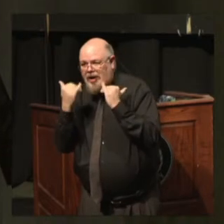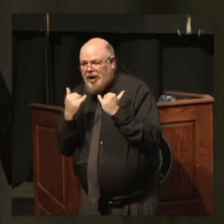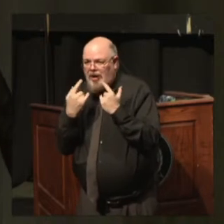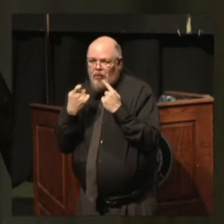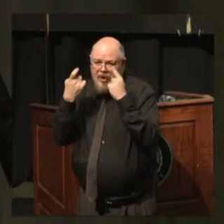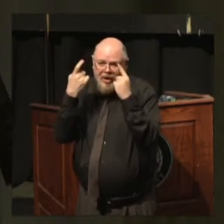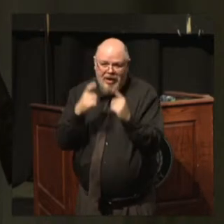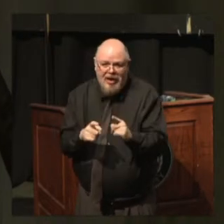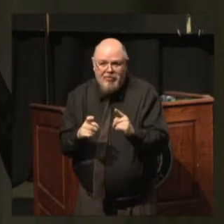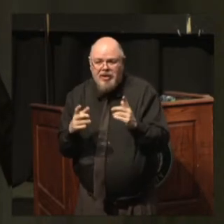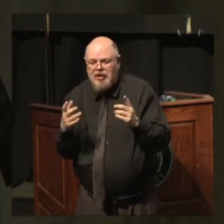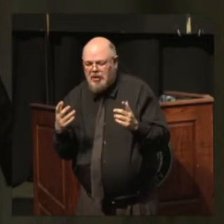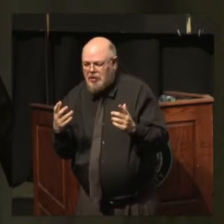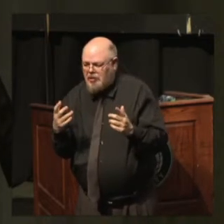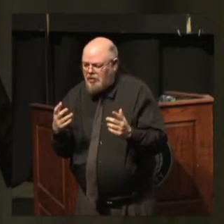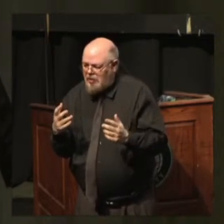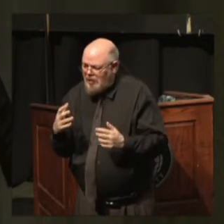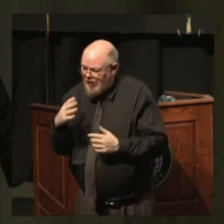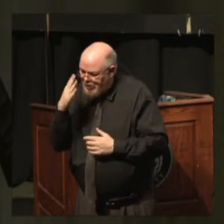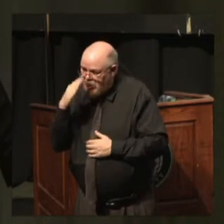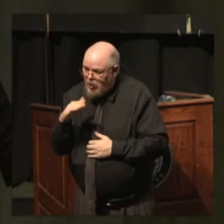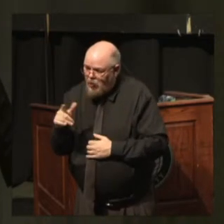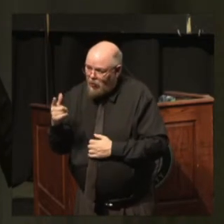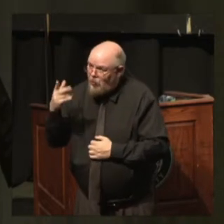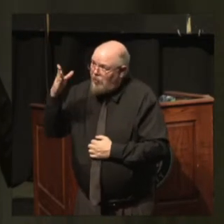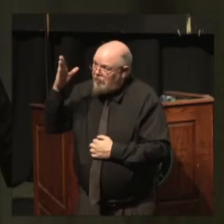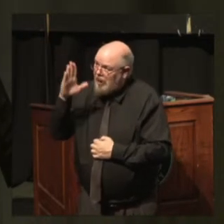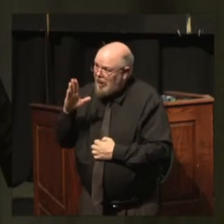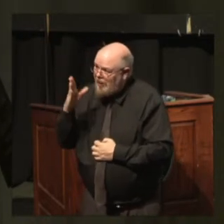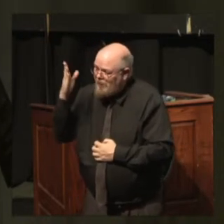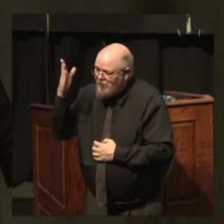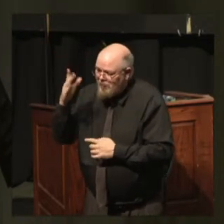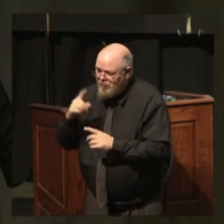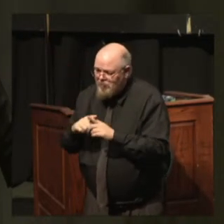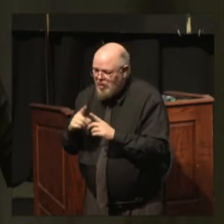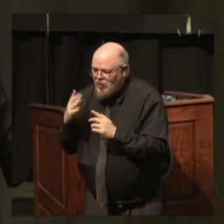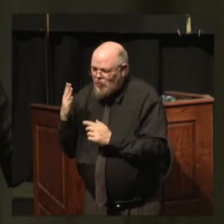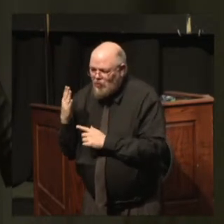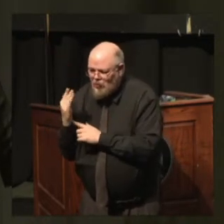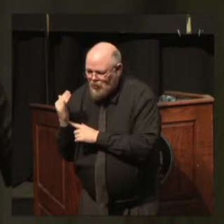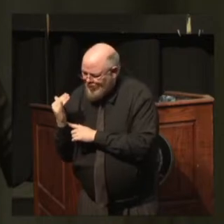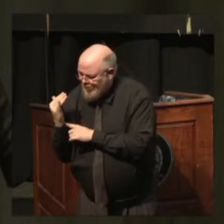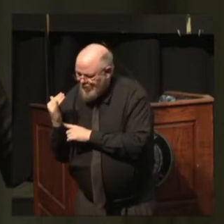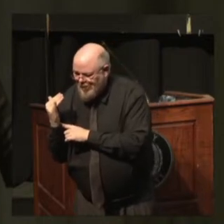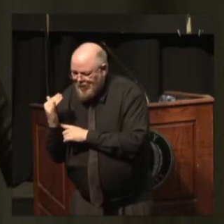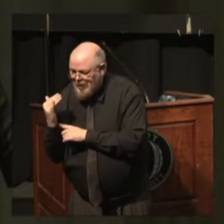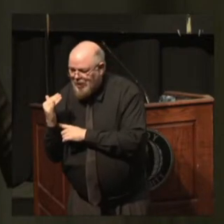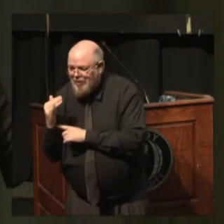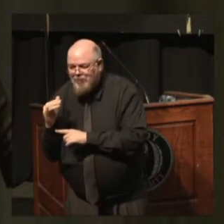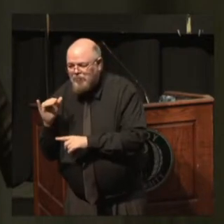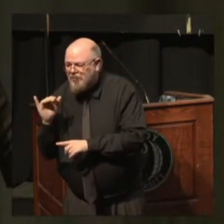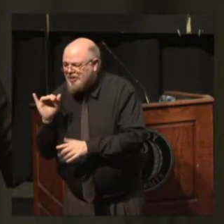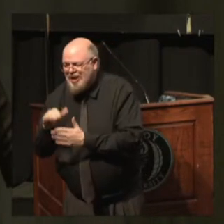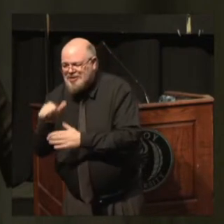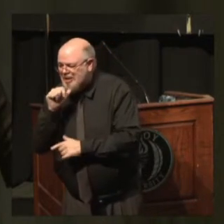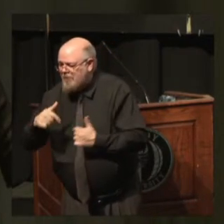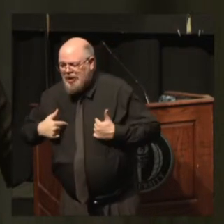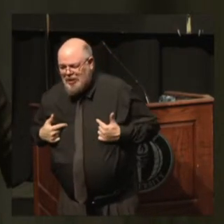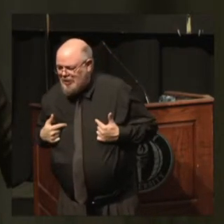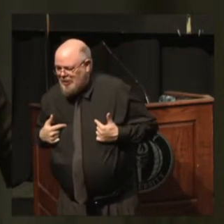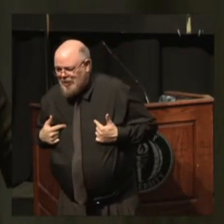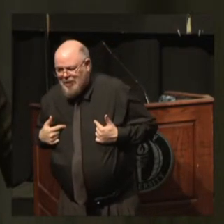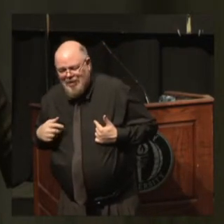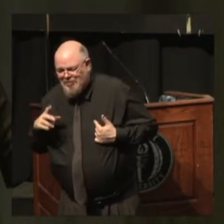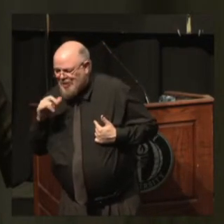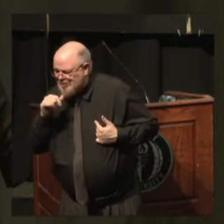you saved my life, God. But why is all this other stuff? Why did it? Right? That's not who I am. That's never been